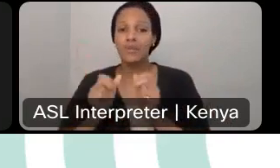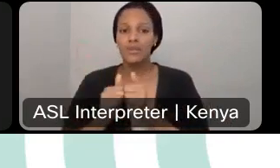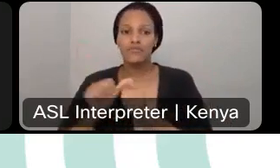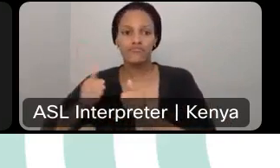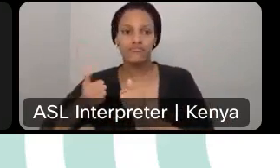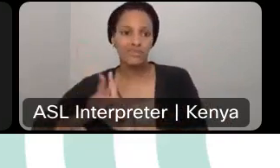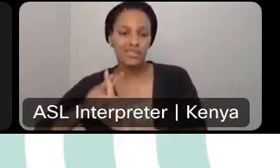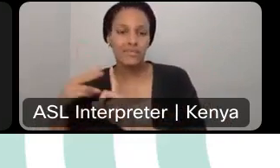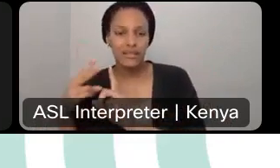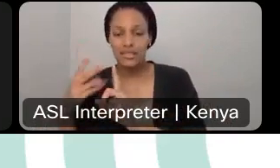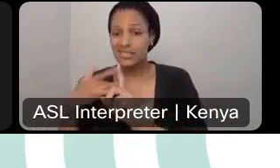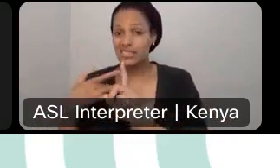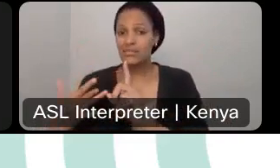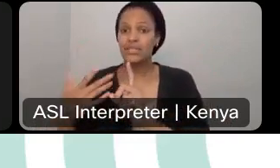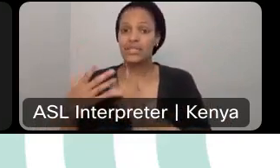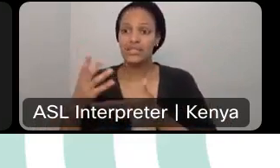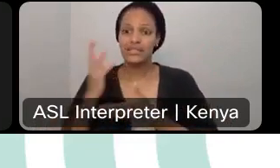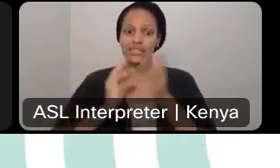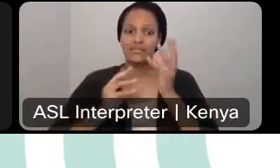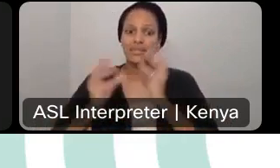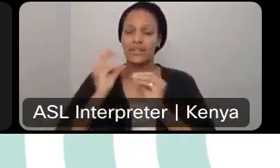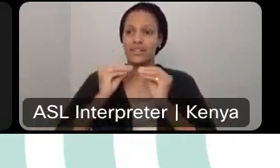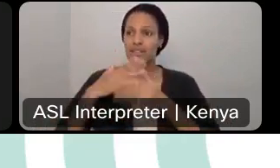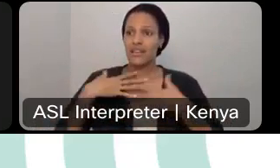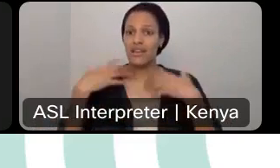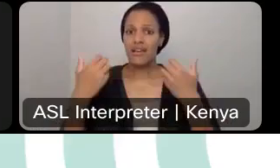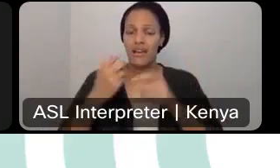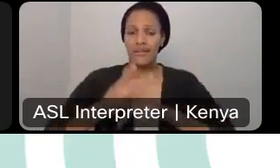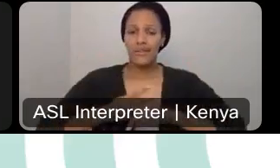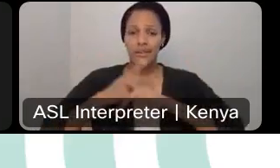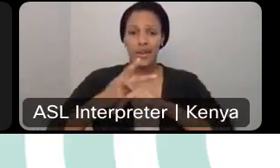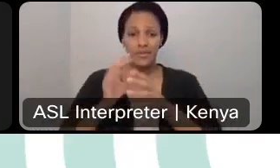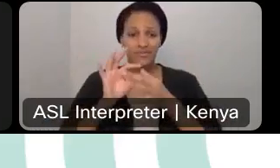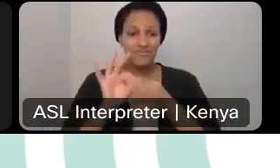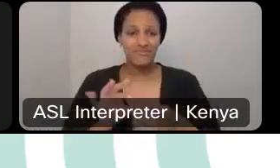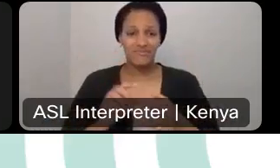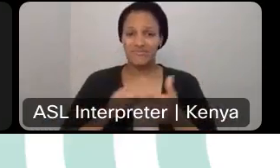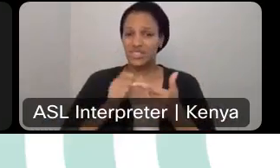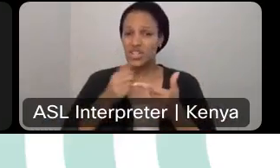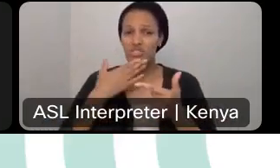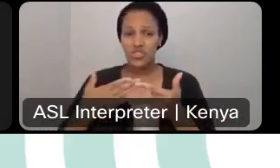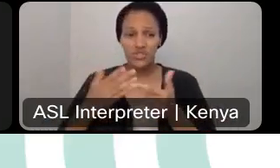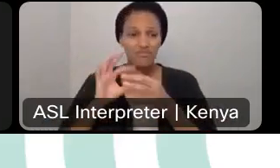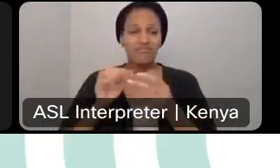experience healthcare discrimination, have involuntary commitment, and untreated illnesses.